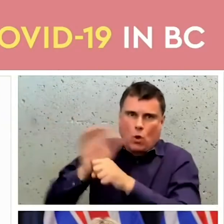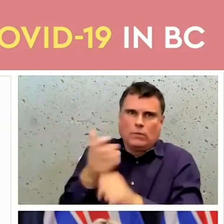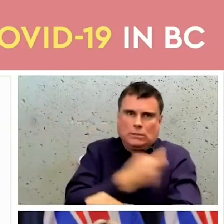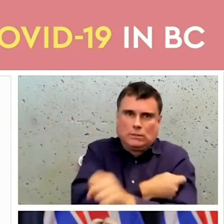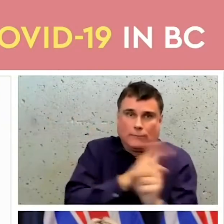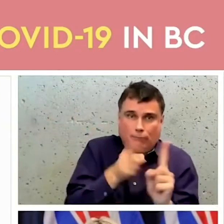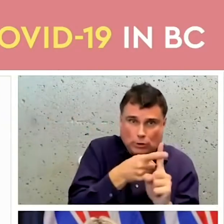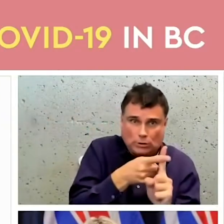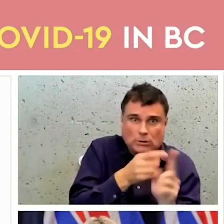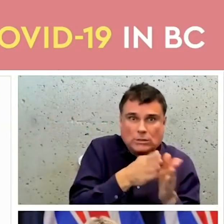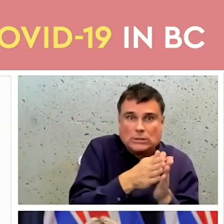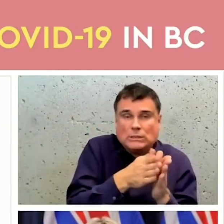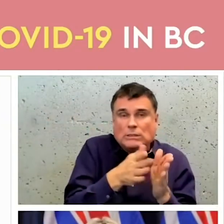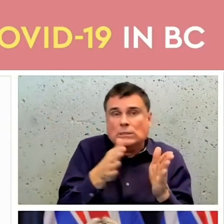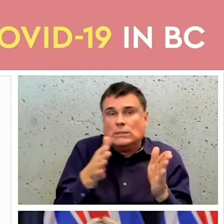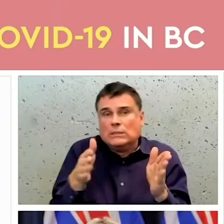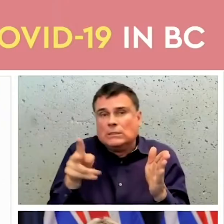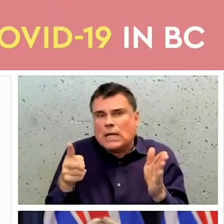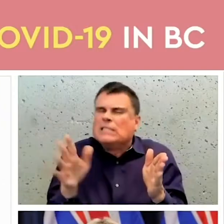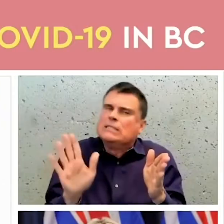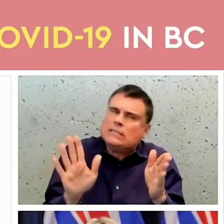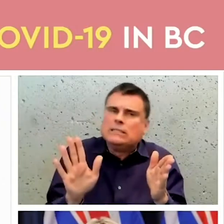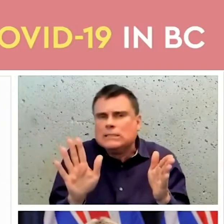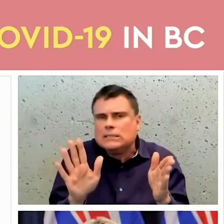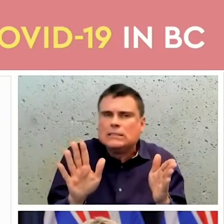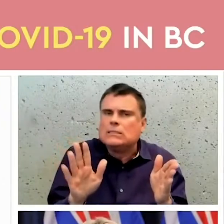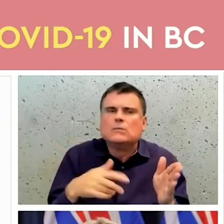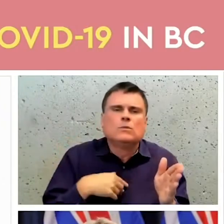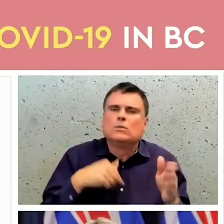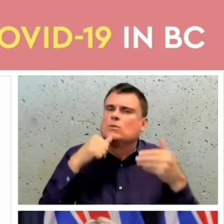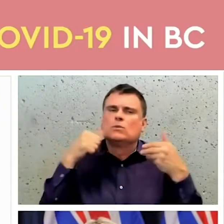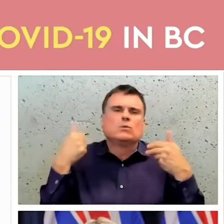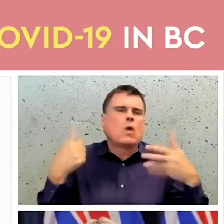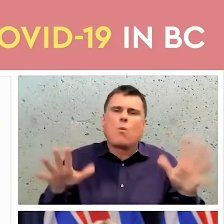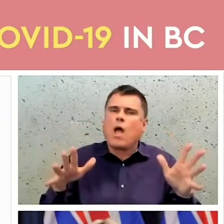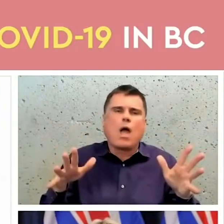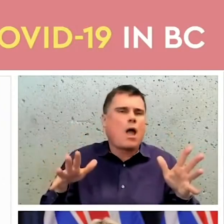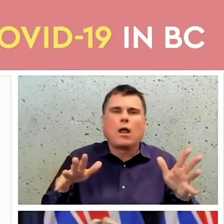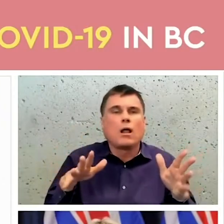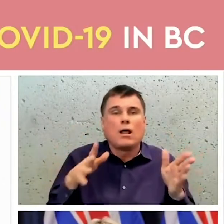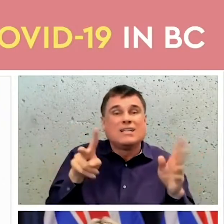this vaccine, given the rates of transmission we're seeing. And